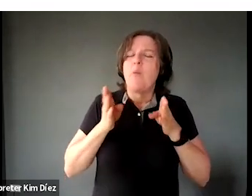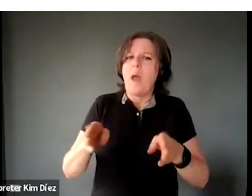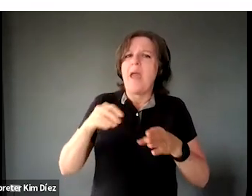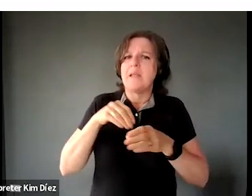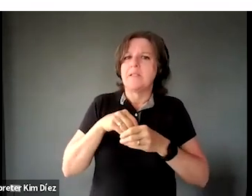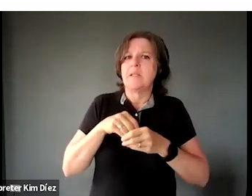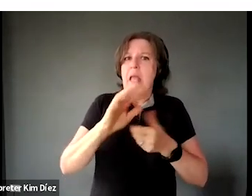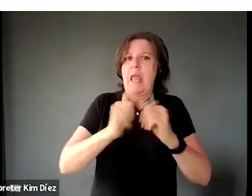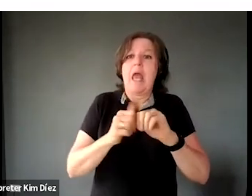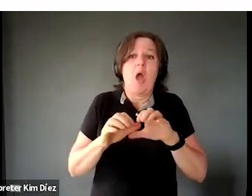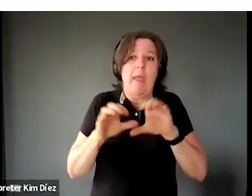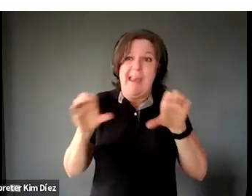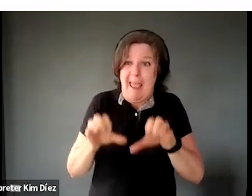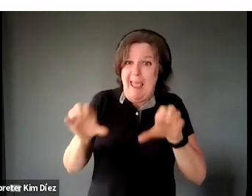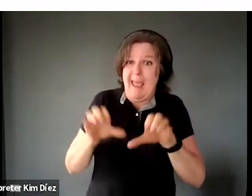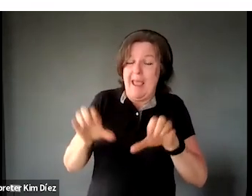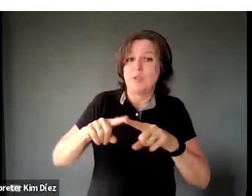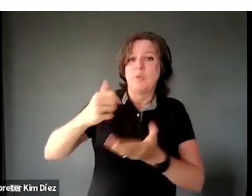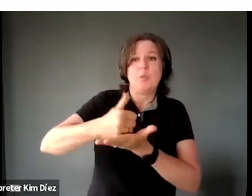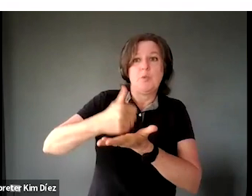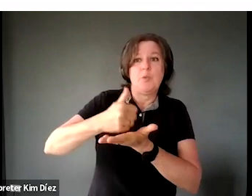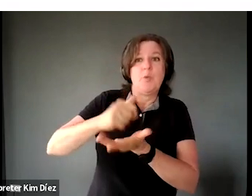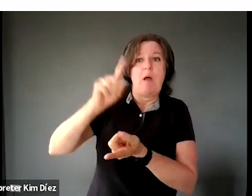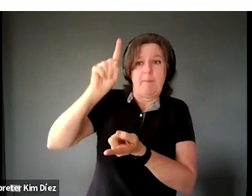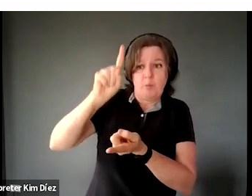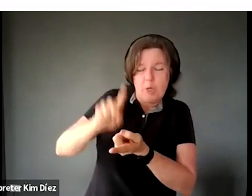key mechanisms in